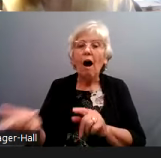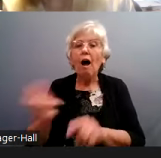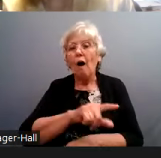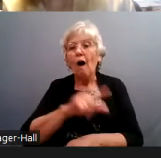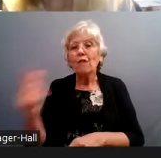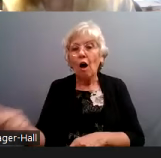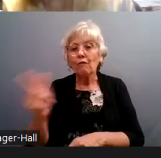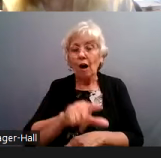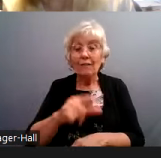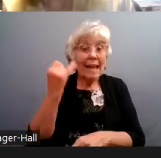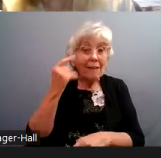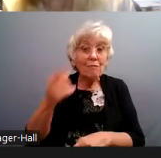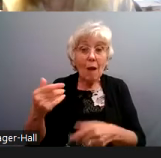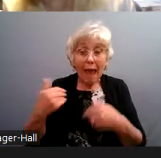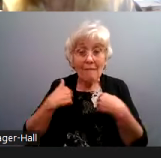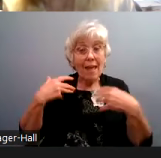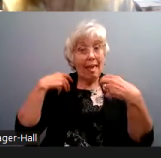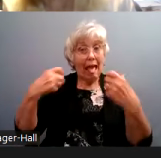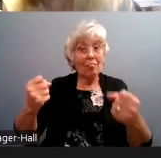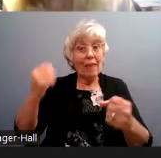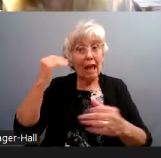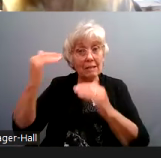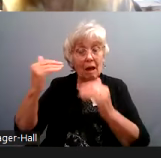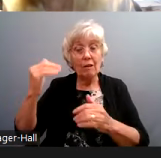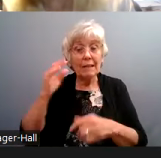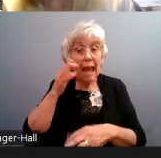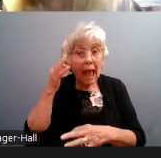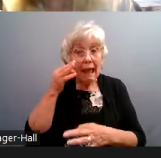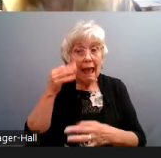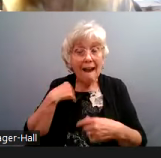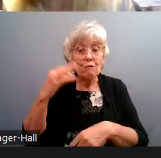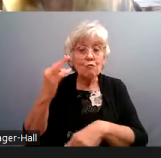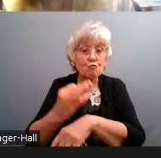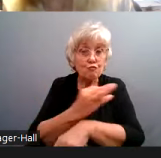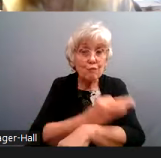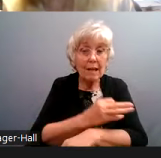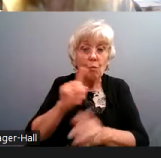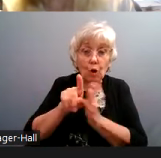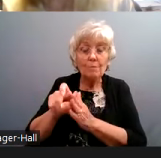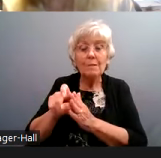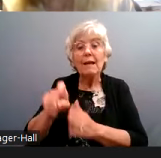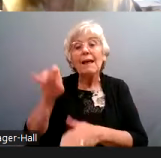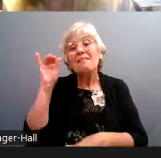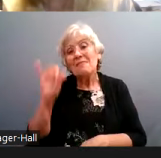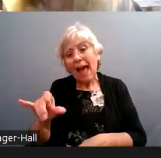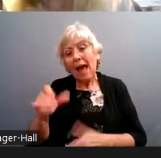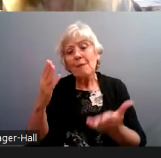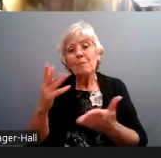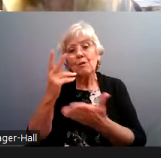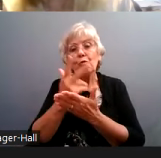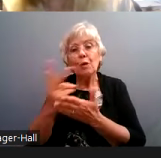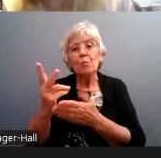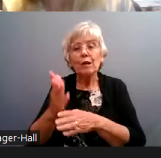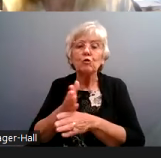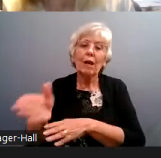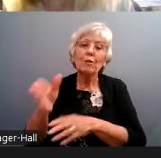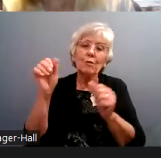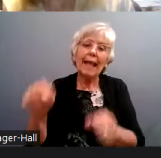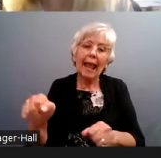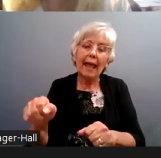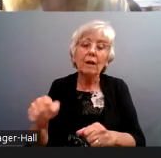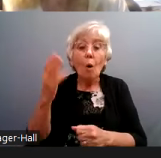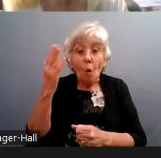a healthy adult who has ringworm, then that's one that we might be able to do 3 weeks in a row because they're